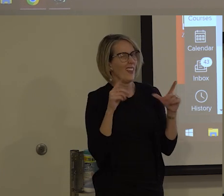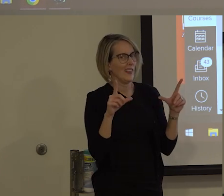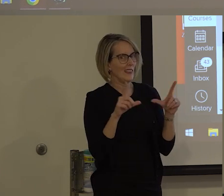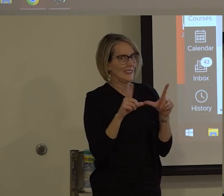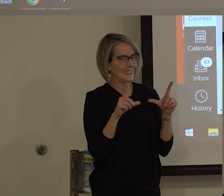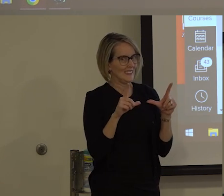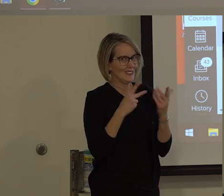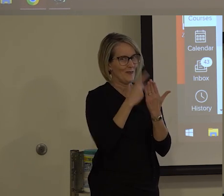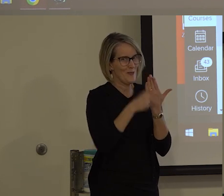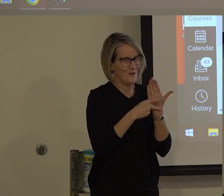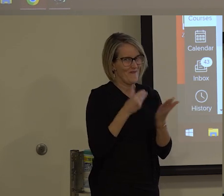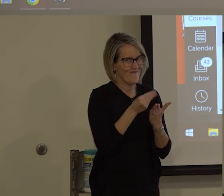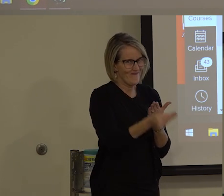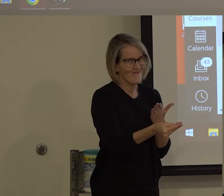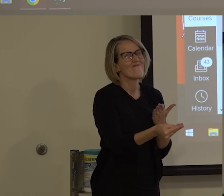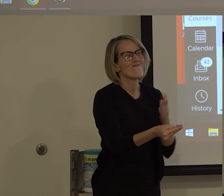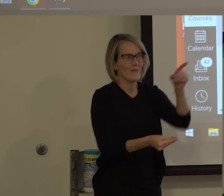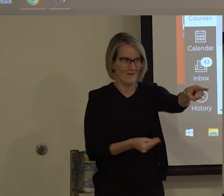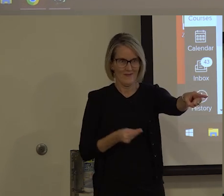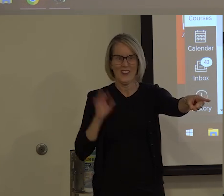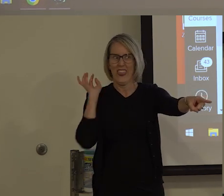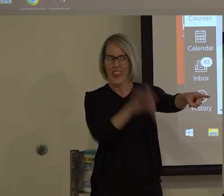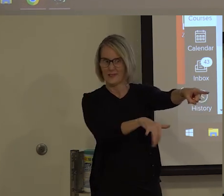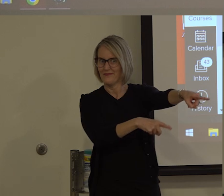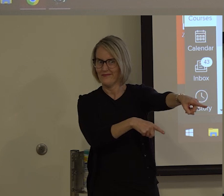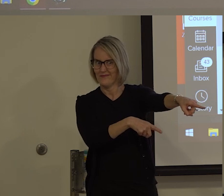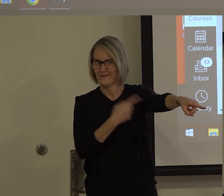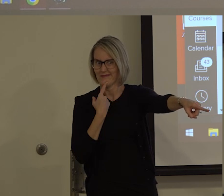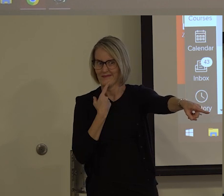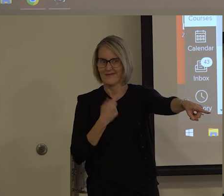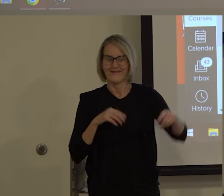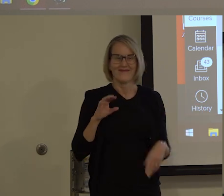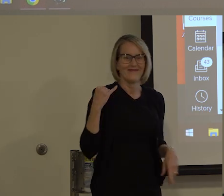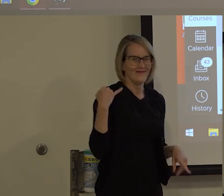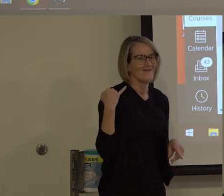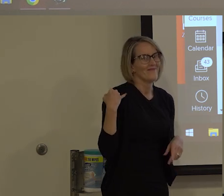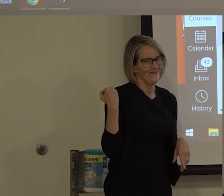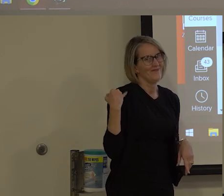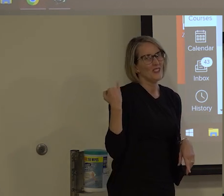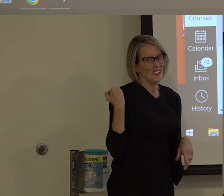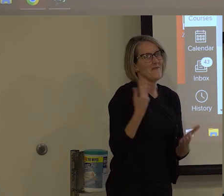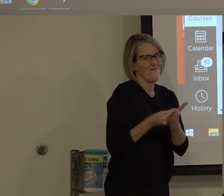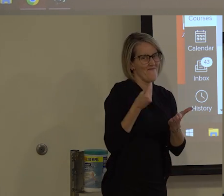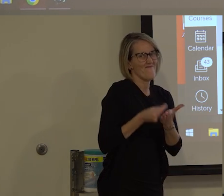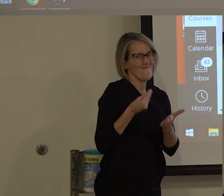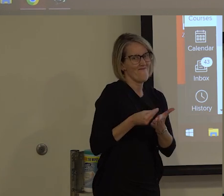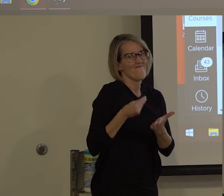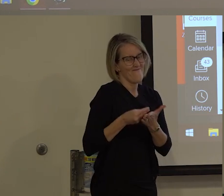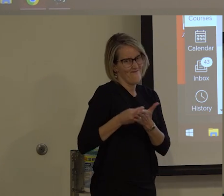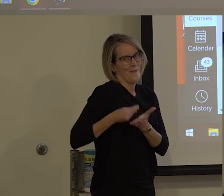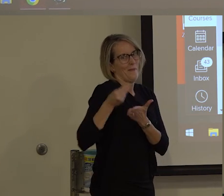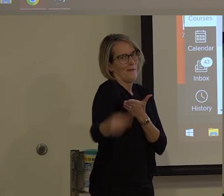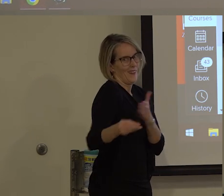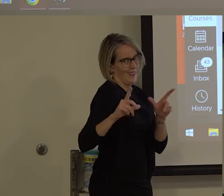colleges and universities and cost, of course. But the bigger element, no, it is very, I will tell you, it has taken me a